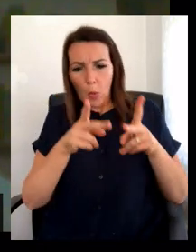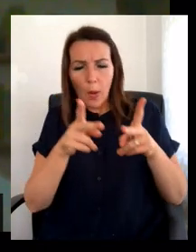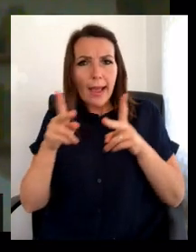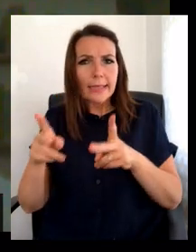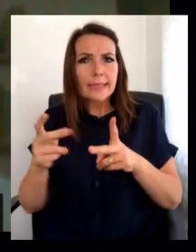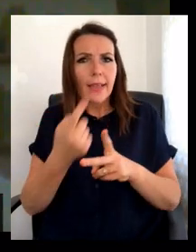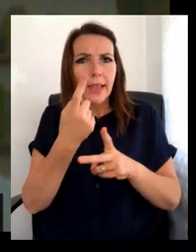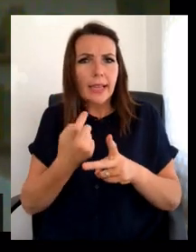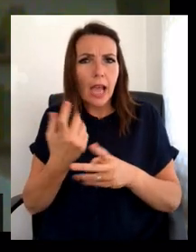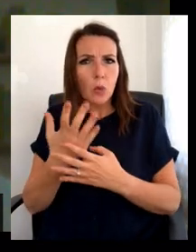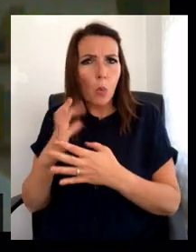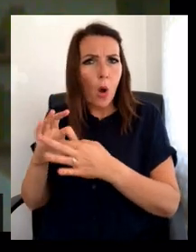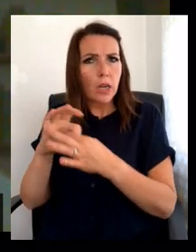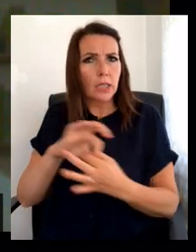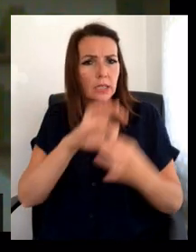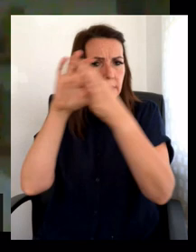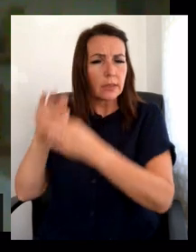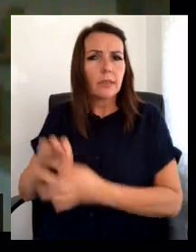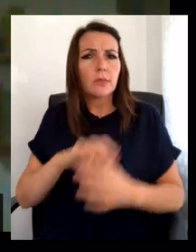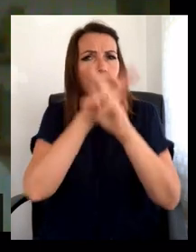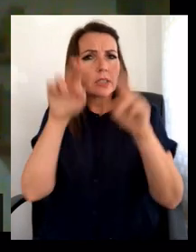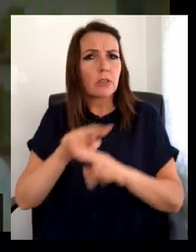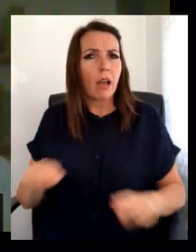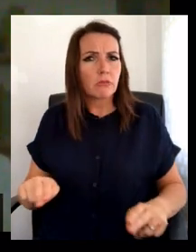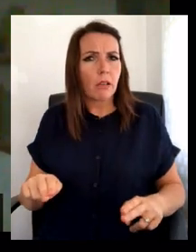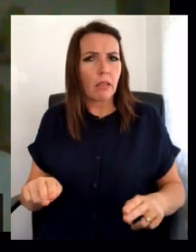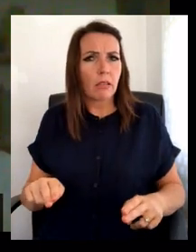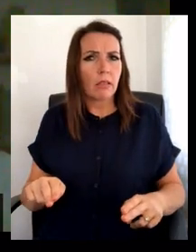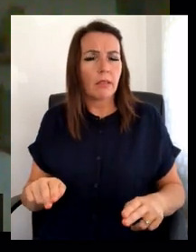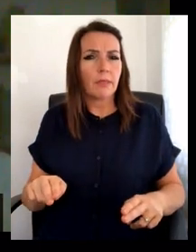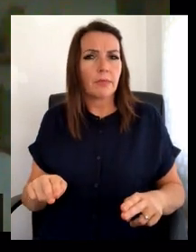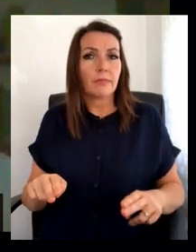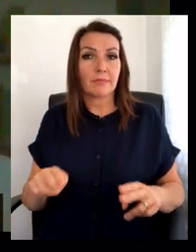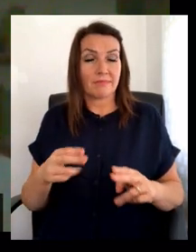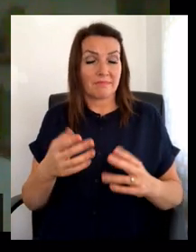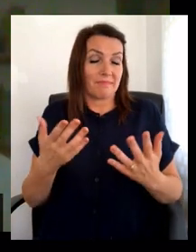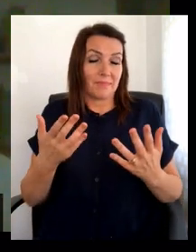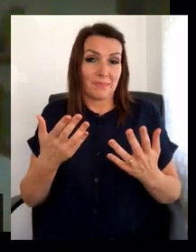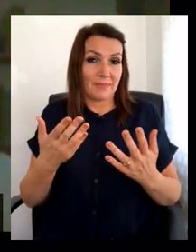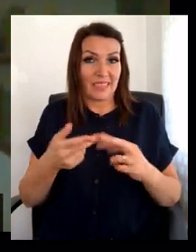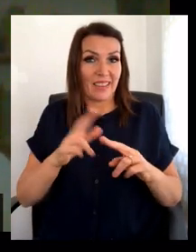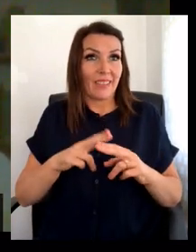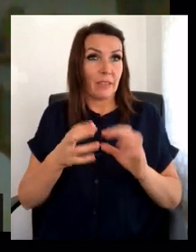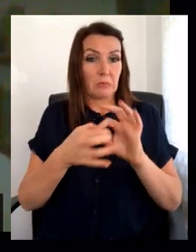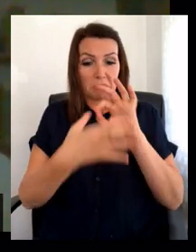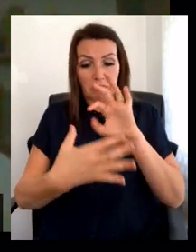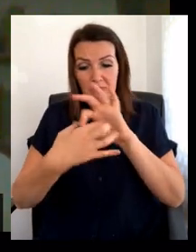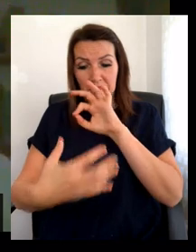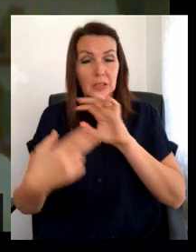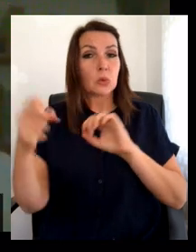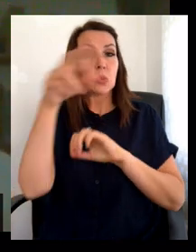to work with international artists, because the repercussions of losing tours are actually